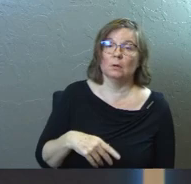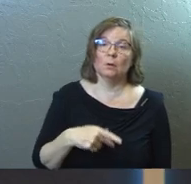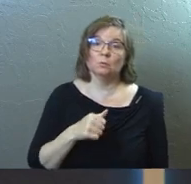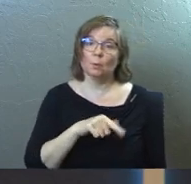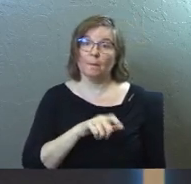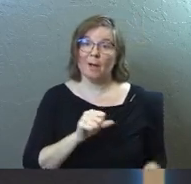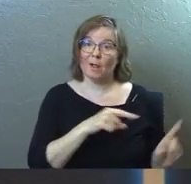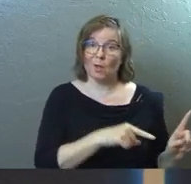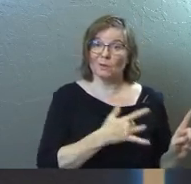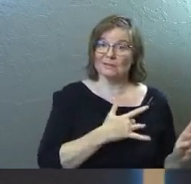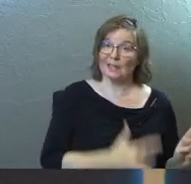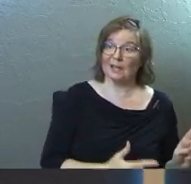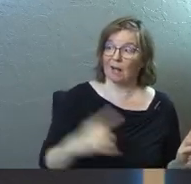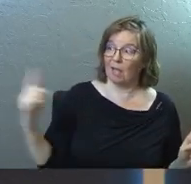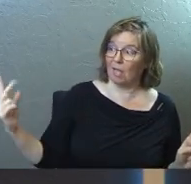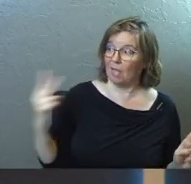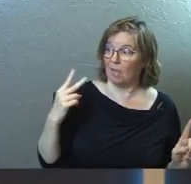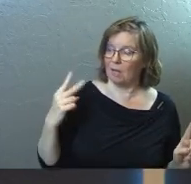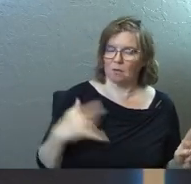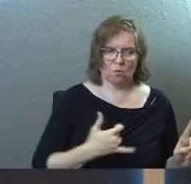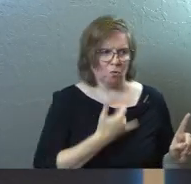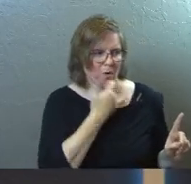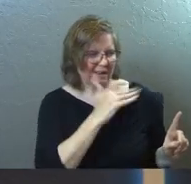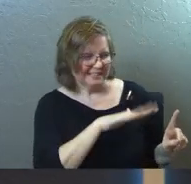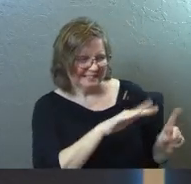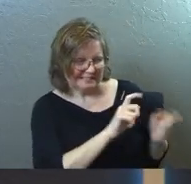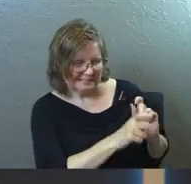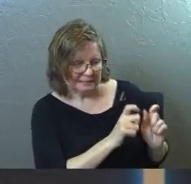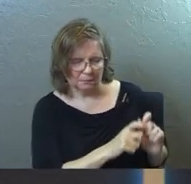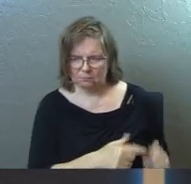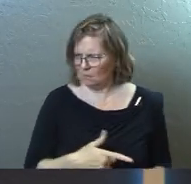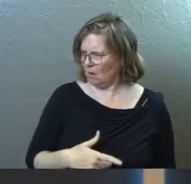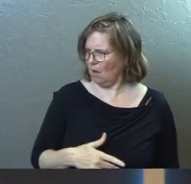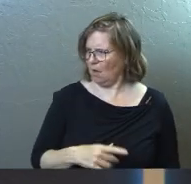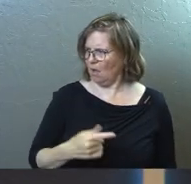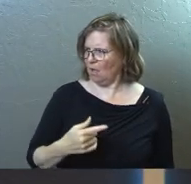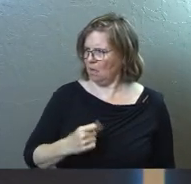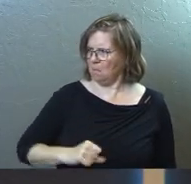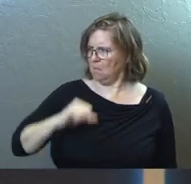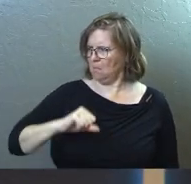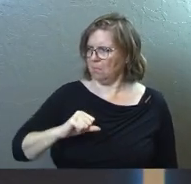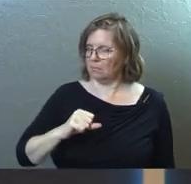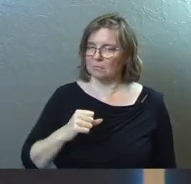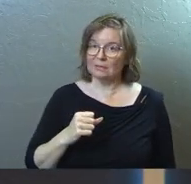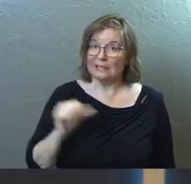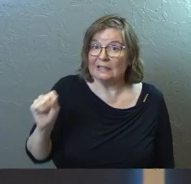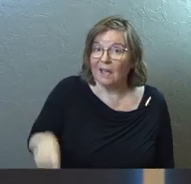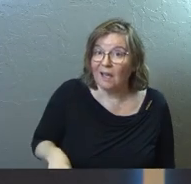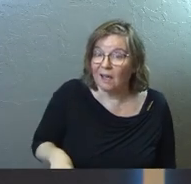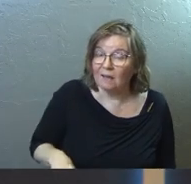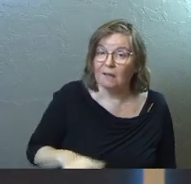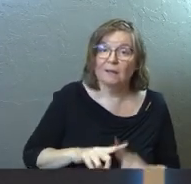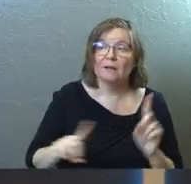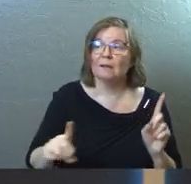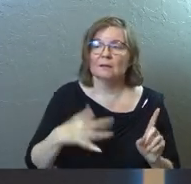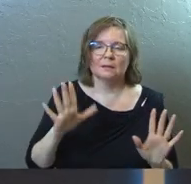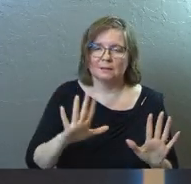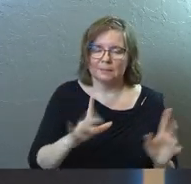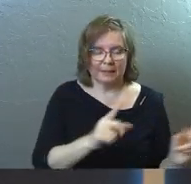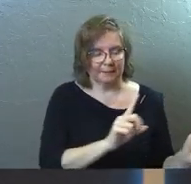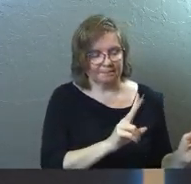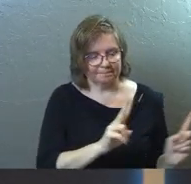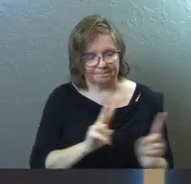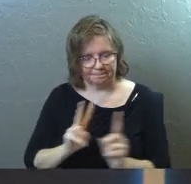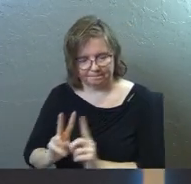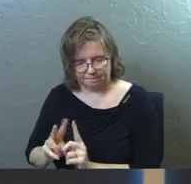we have a tendency, if somebody comes and brings an idea of like, you're wrong, you're gonna be like, who's wrong? You know what I mean? Not me, and defensiveness and all that kind of stuff. They took him